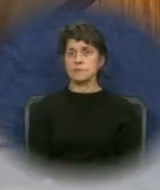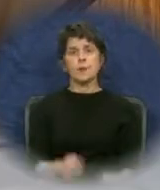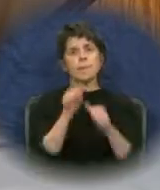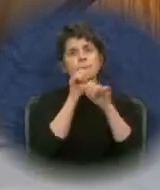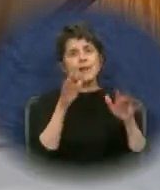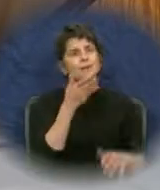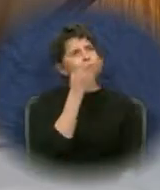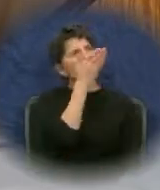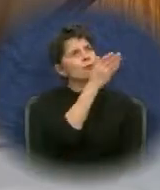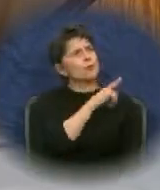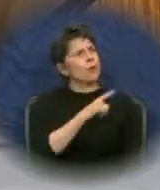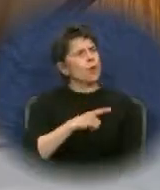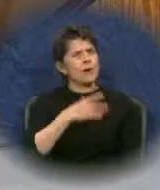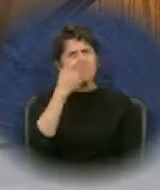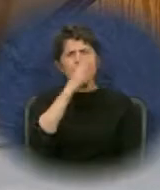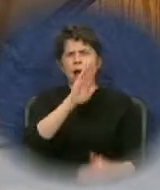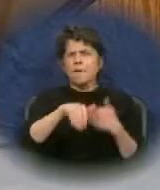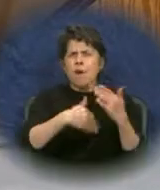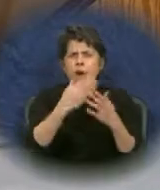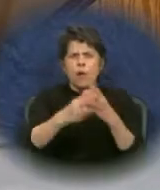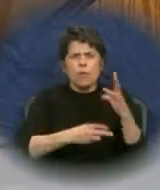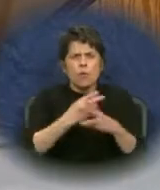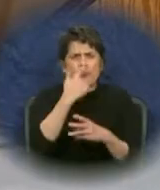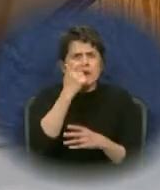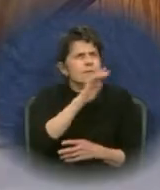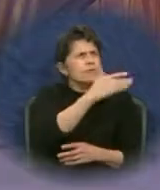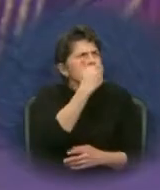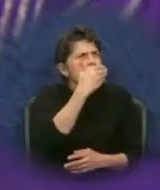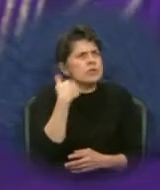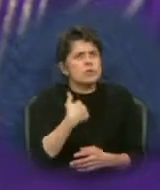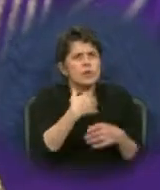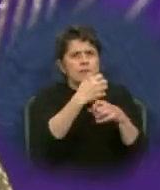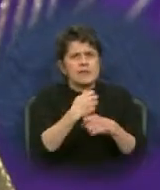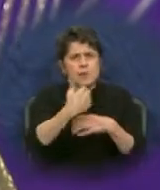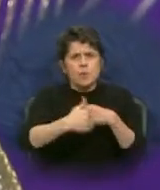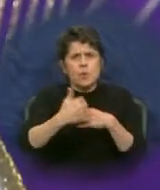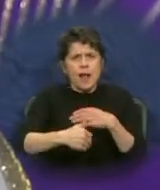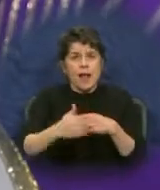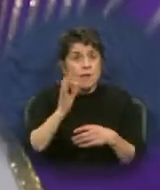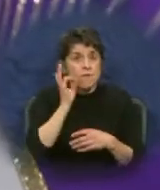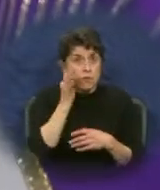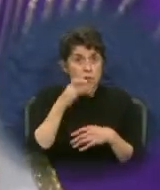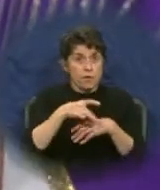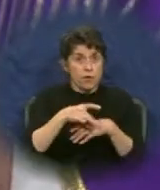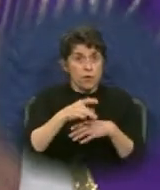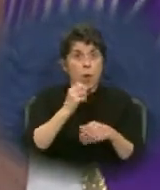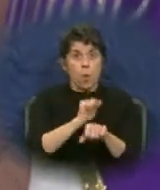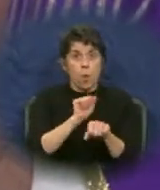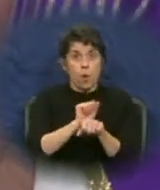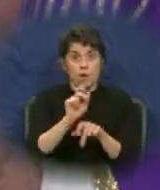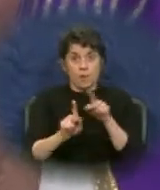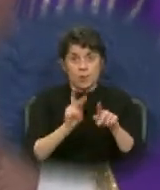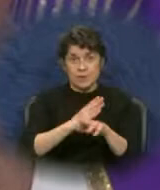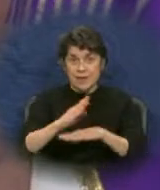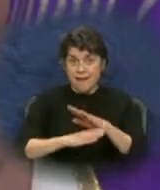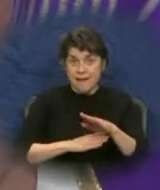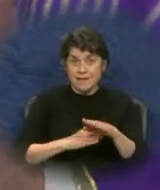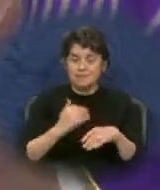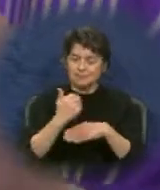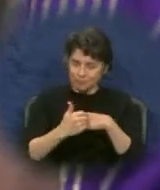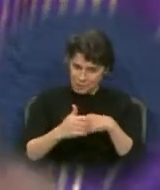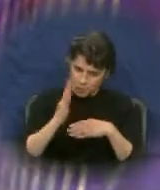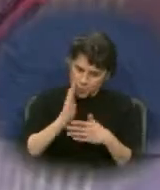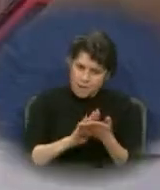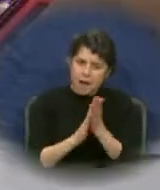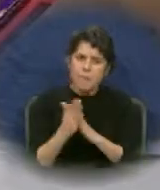Blessed are you, Lord God of all creation, for through your goodness we have received the bread we offer you. Fruit of the earth and work of human hands, it will become for us the